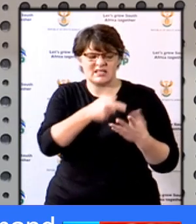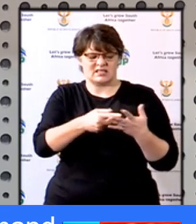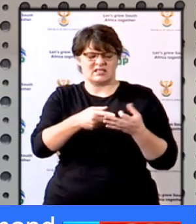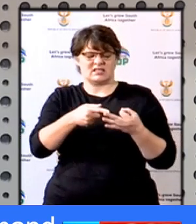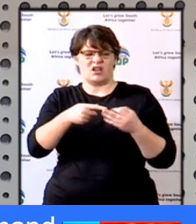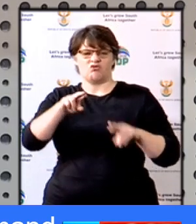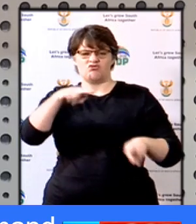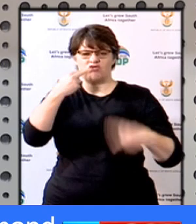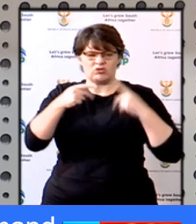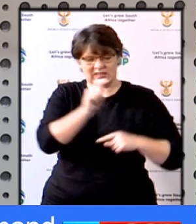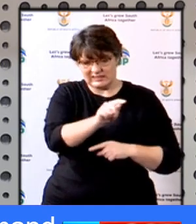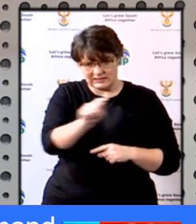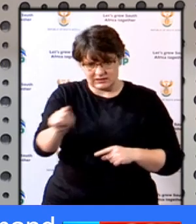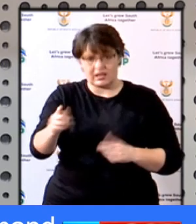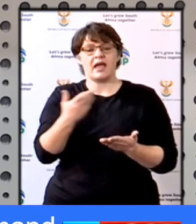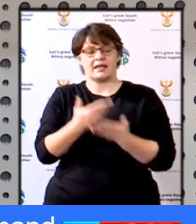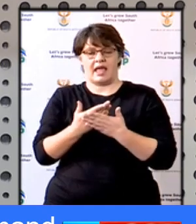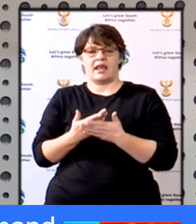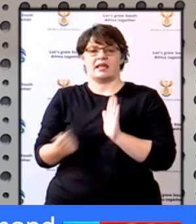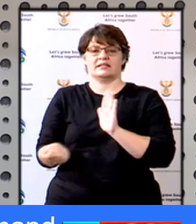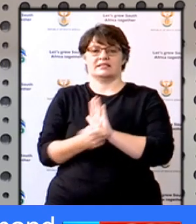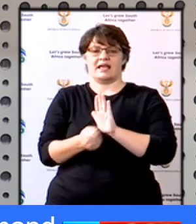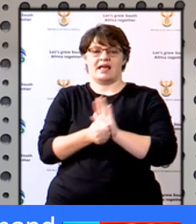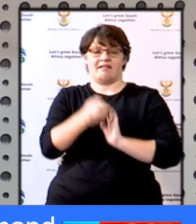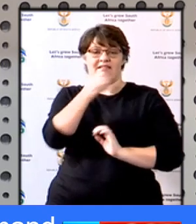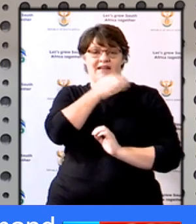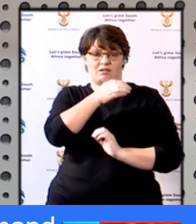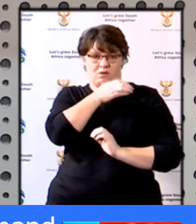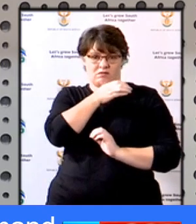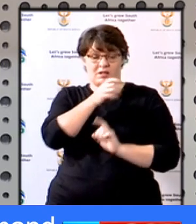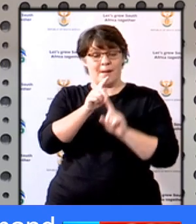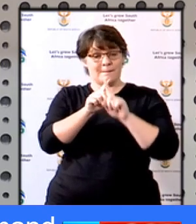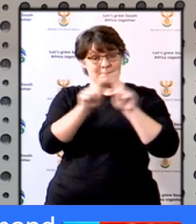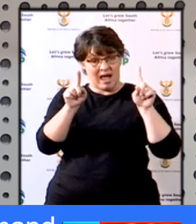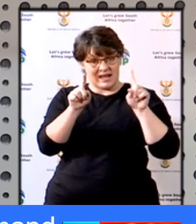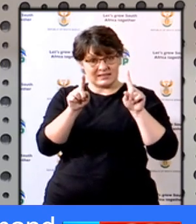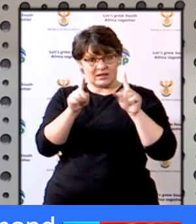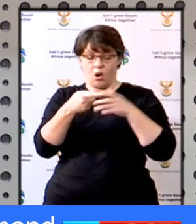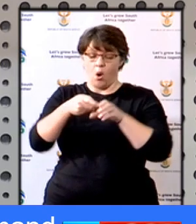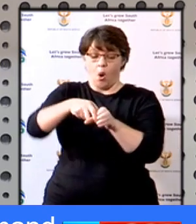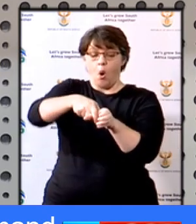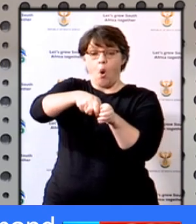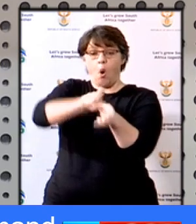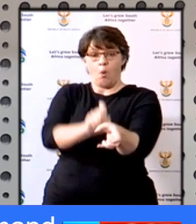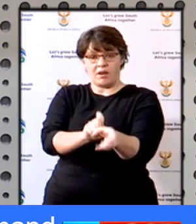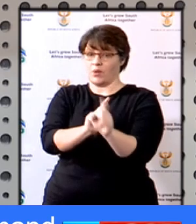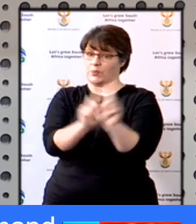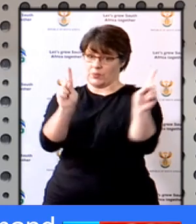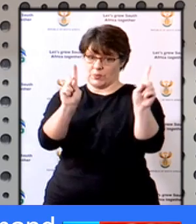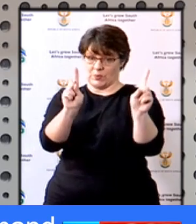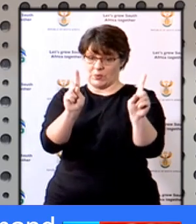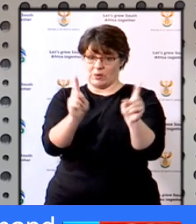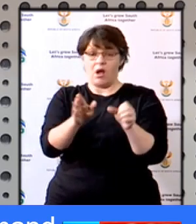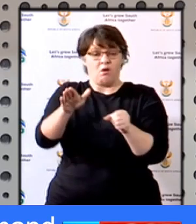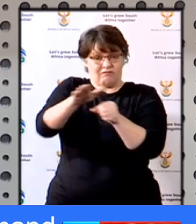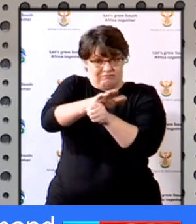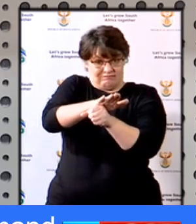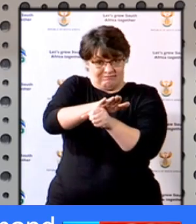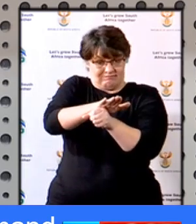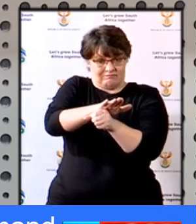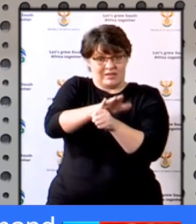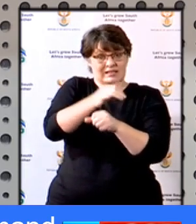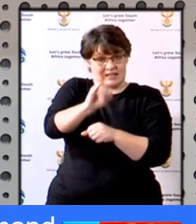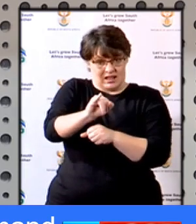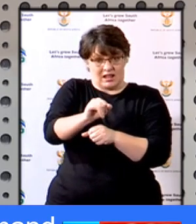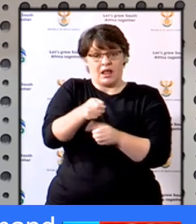to also sell alcohol, but subject to the condition It must be in a sealed container, and